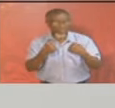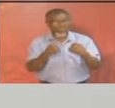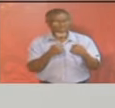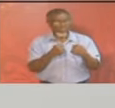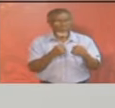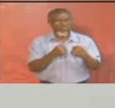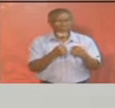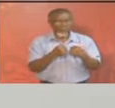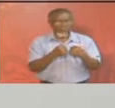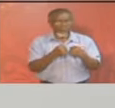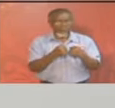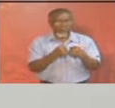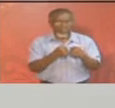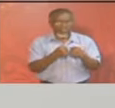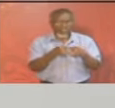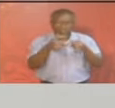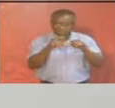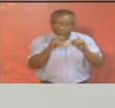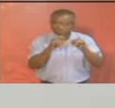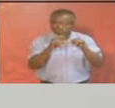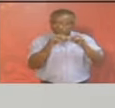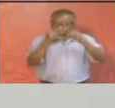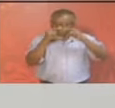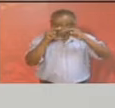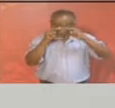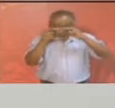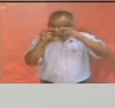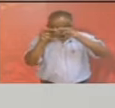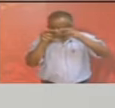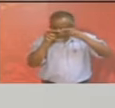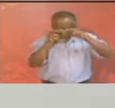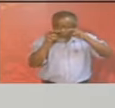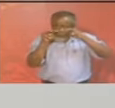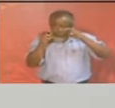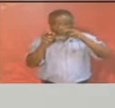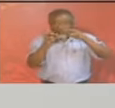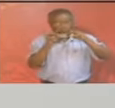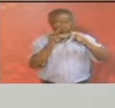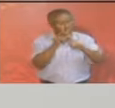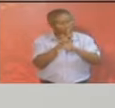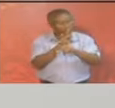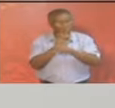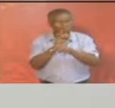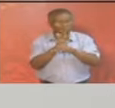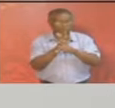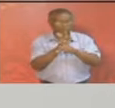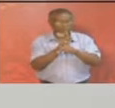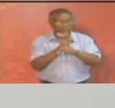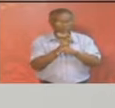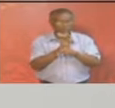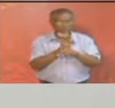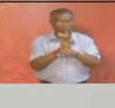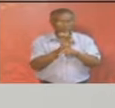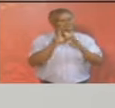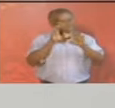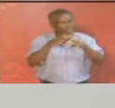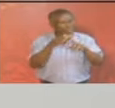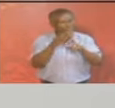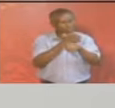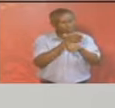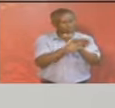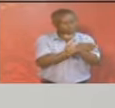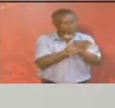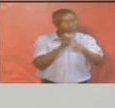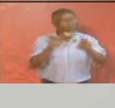masks. So the point that we sit at right now is a point where we can improve our behaviors and